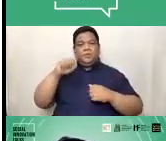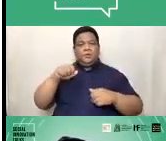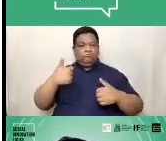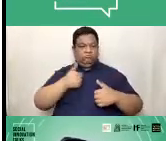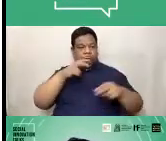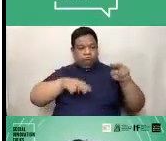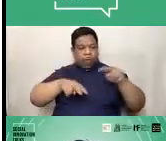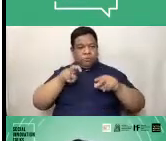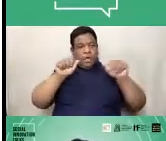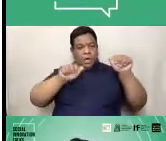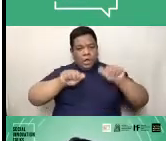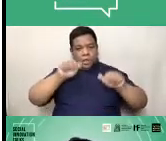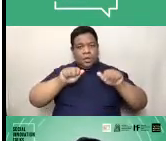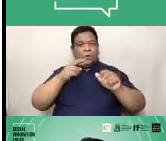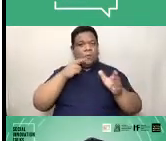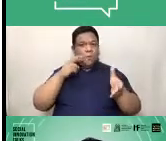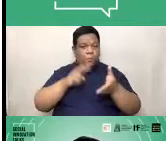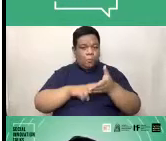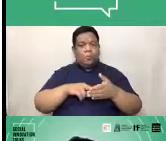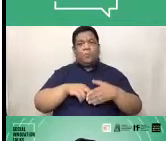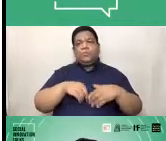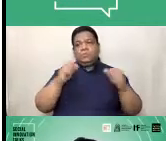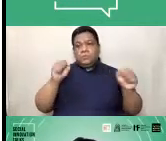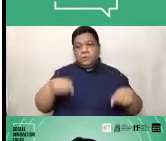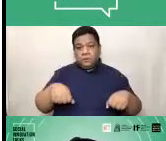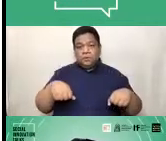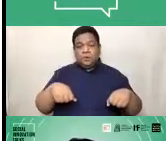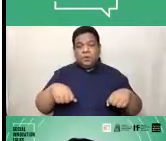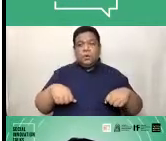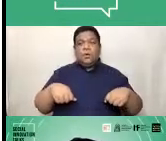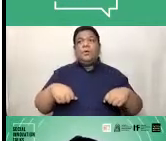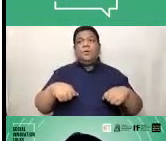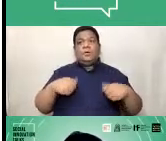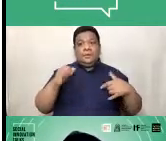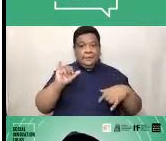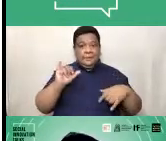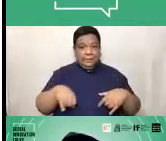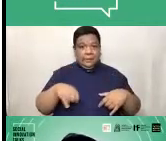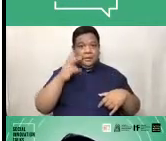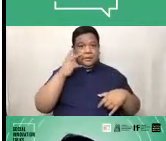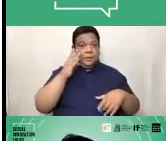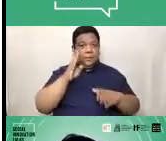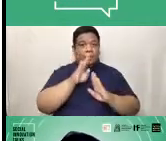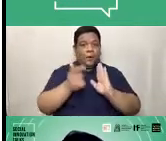analyze data, and it reports it either to you or to some server or network. Now you see the background of why we call other things